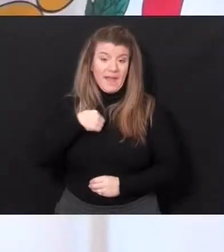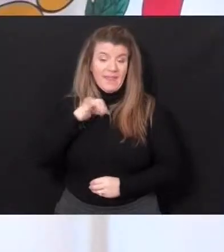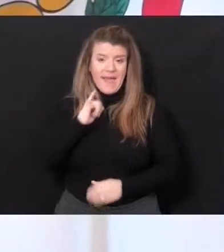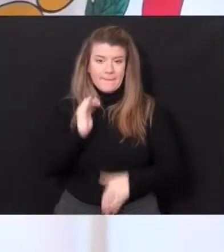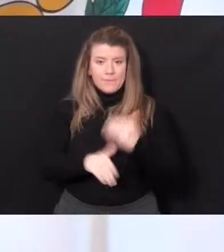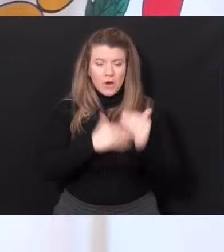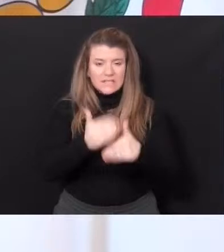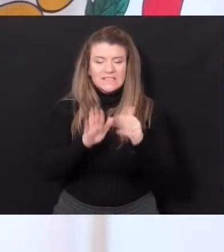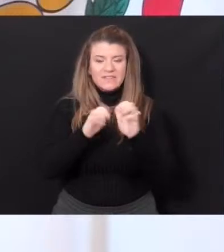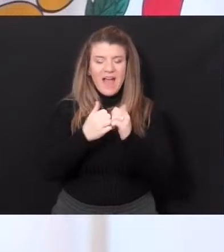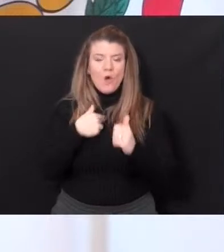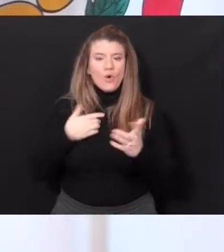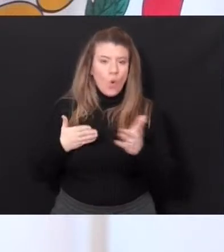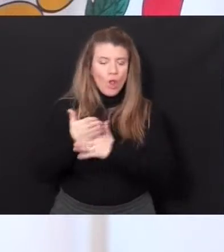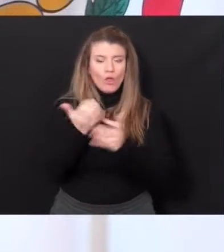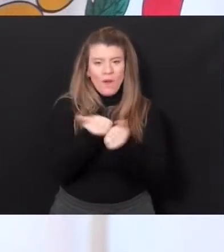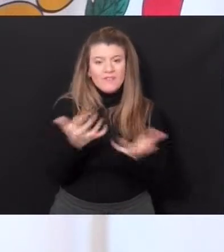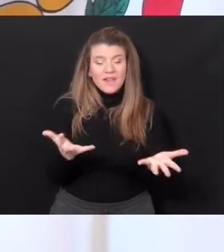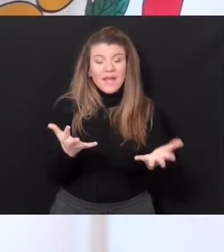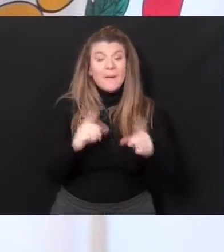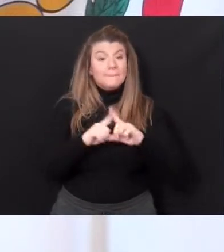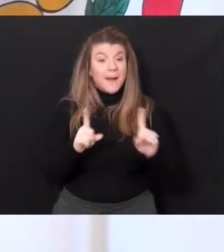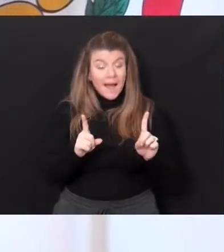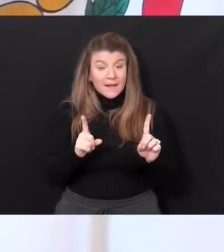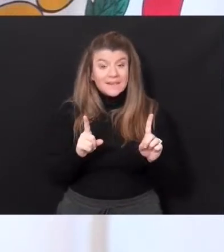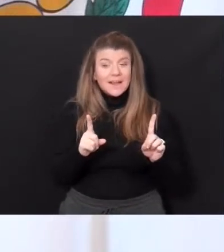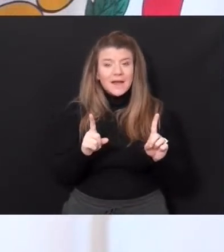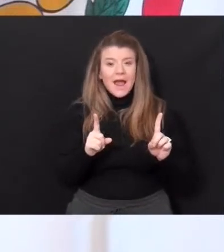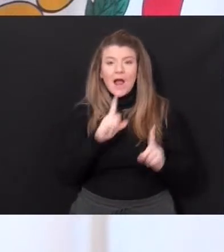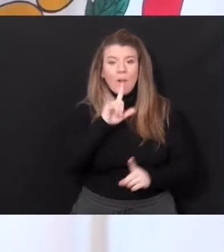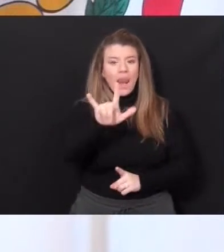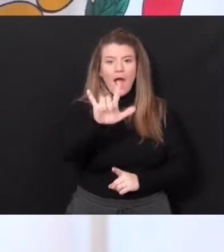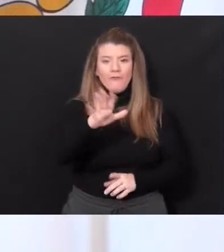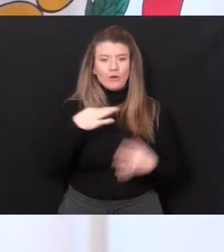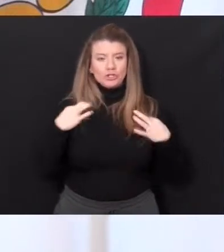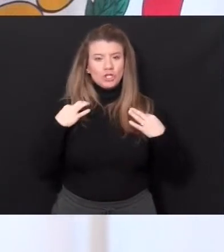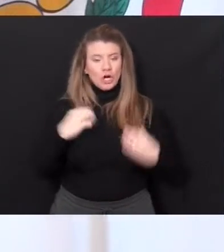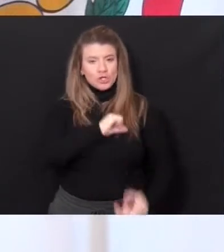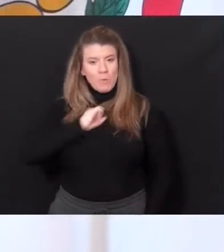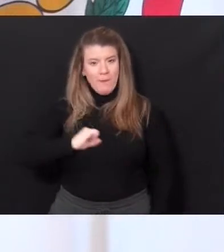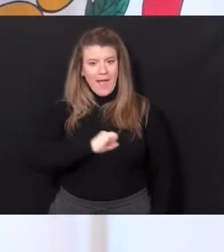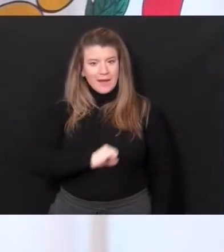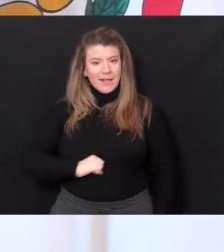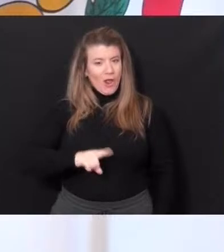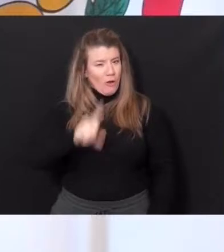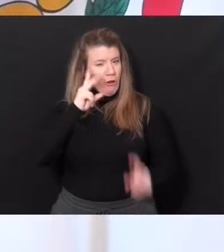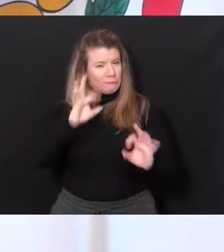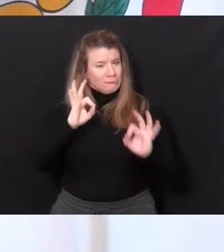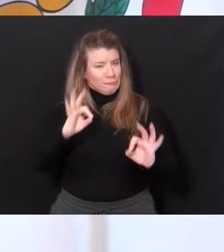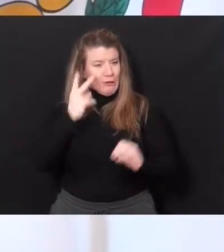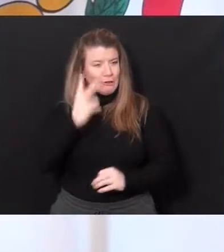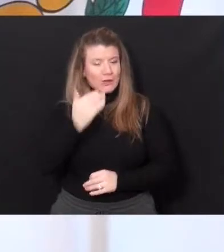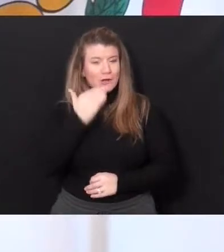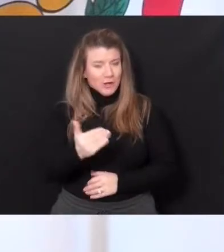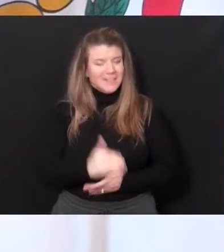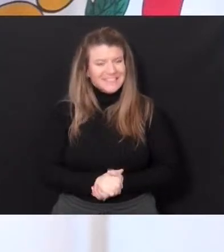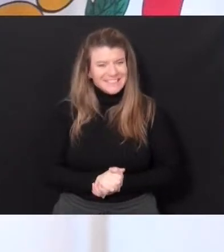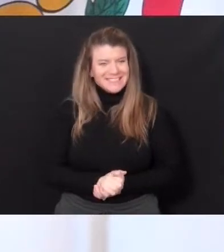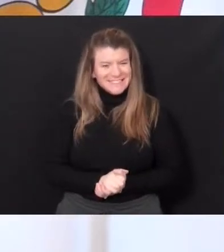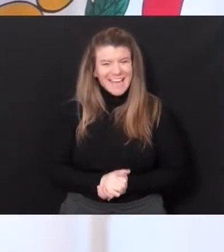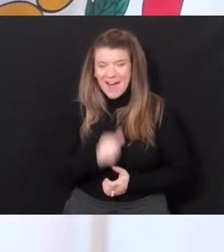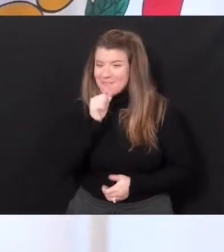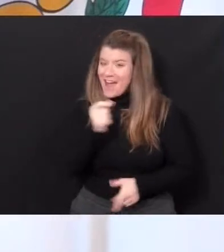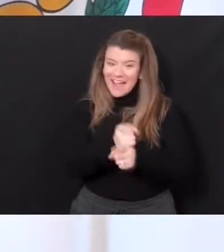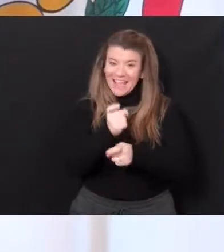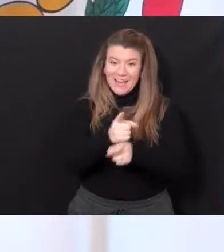and how we're going through all that and everything. But I got to say this, I love your Superman shirt. I mean, you're looking good there. You really are. And I'm not kidding you. You